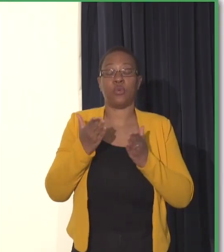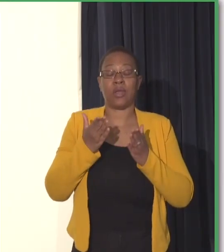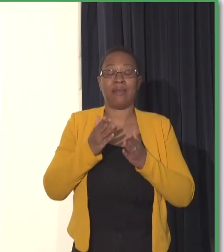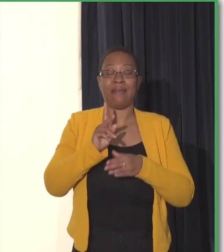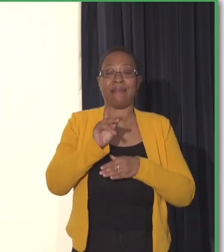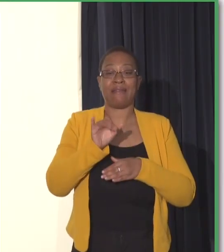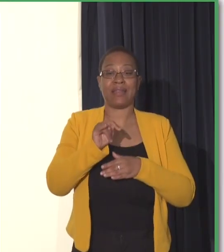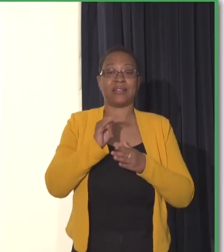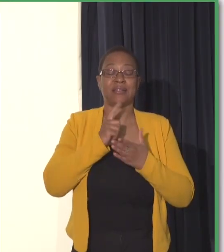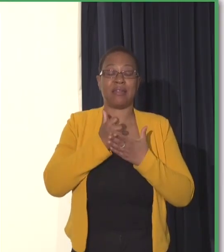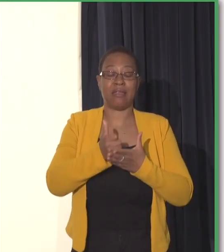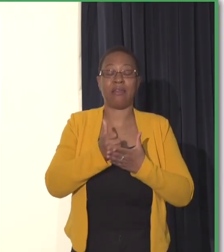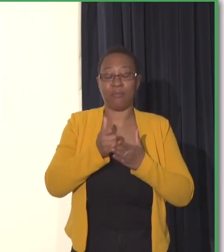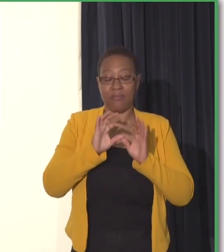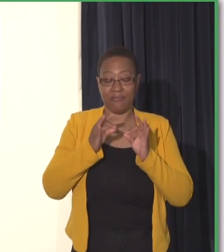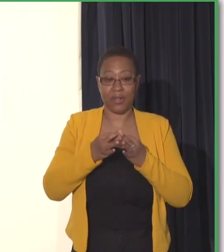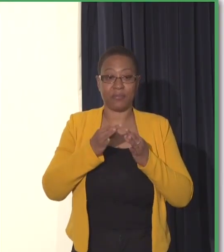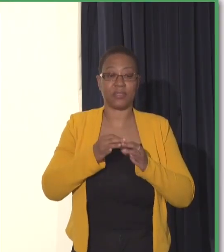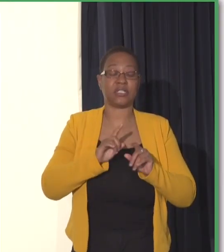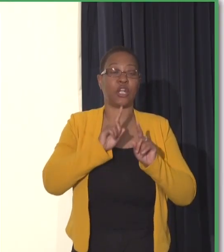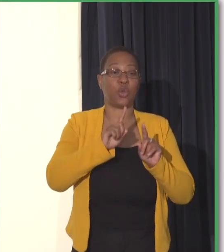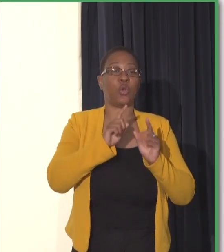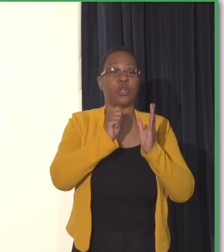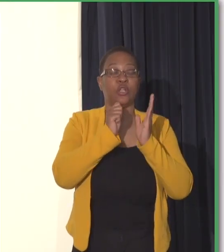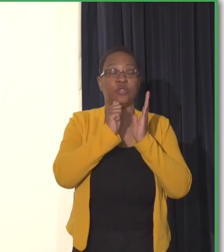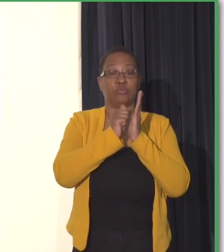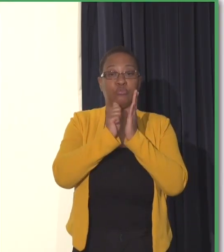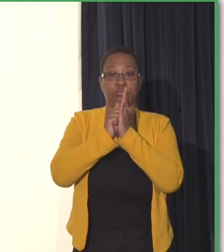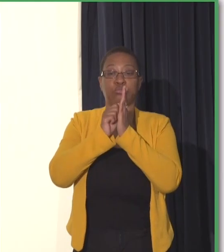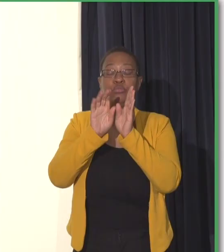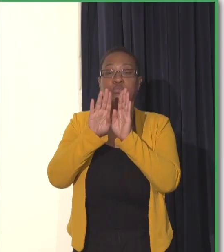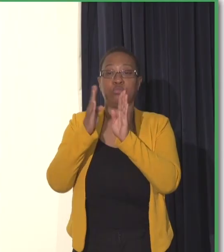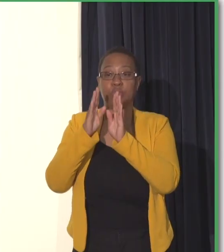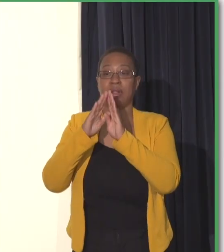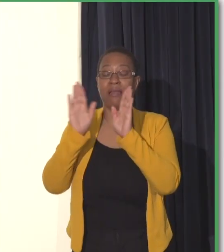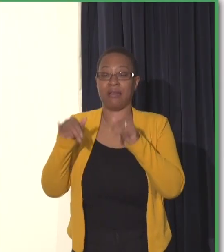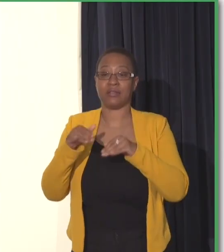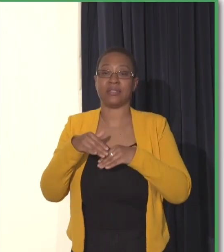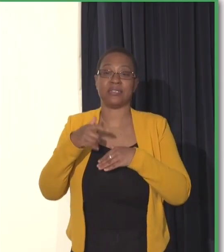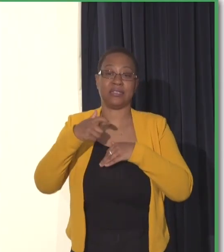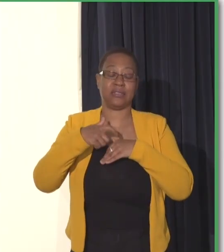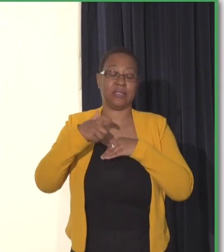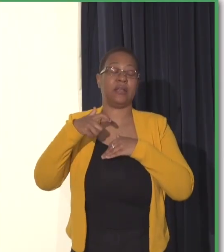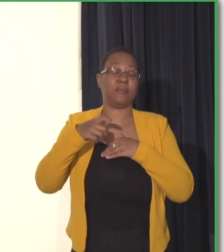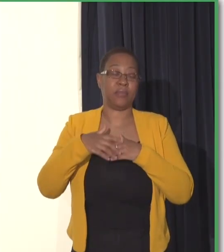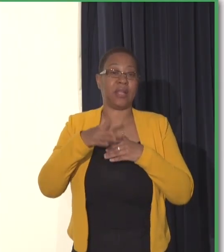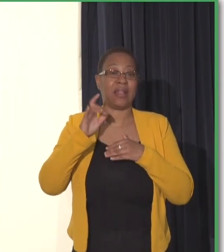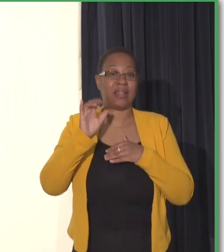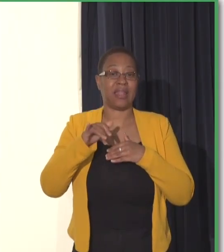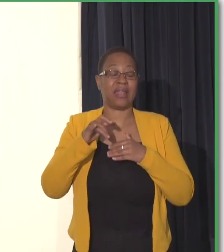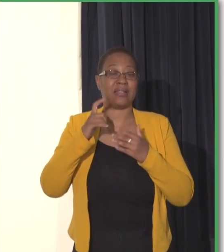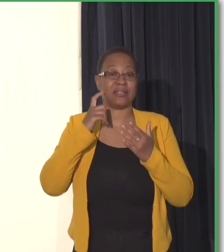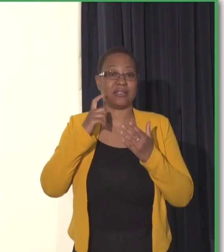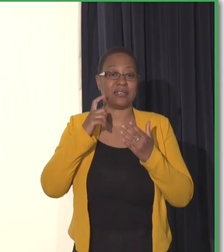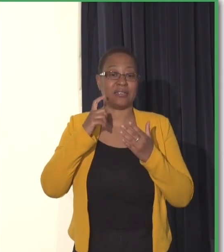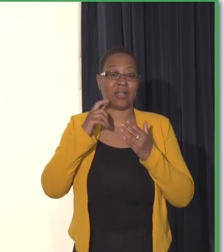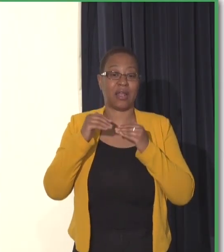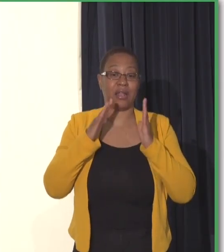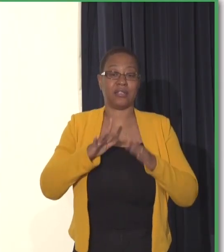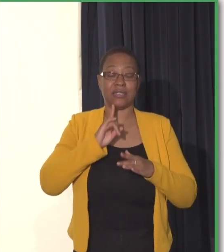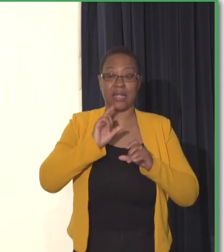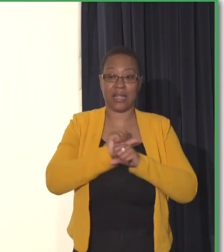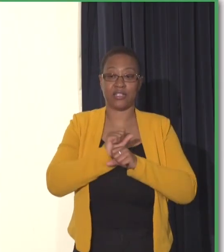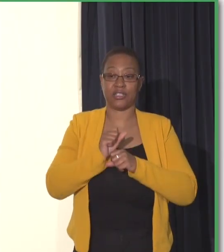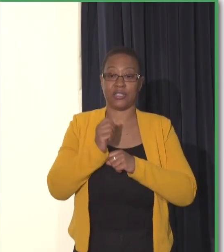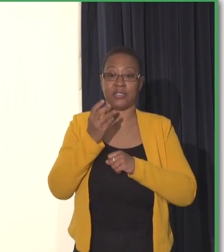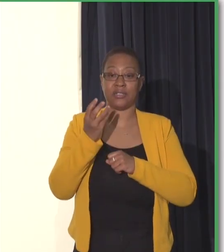help families, going door to door, really been doing the job. And so this is the time we acknowledge a colleague that's actually out there doing